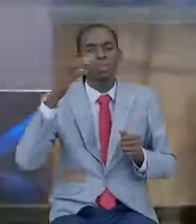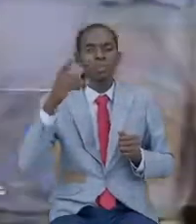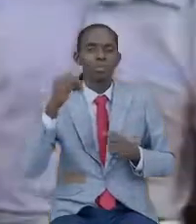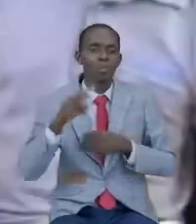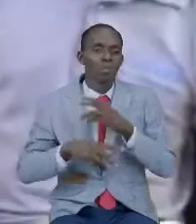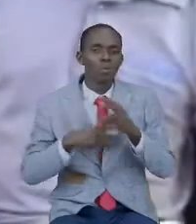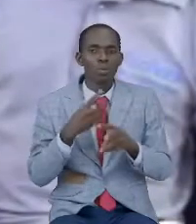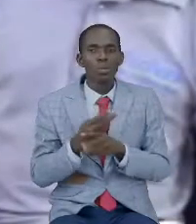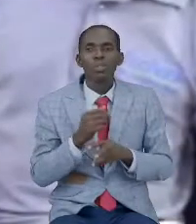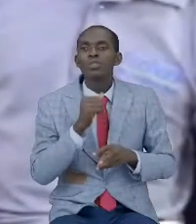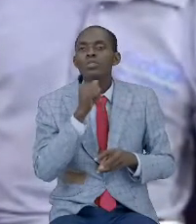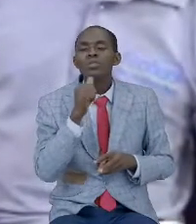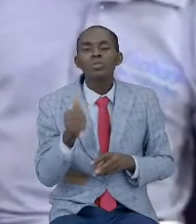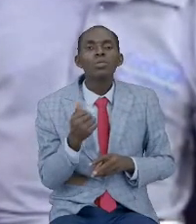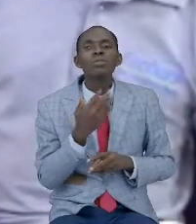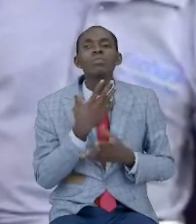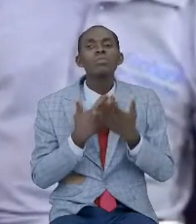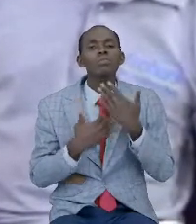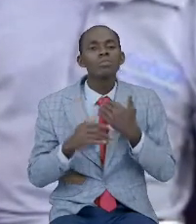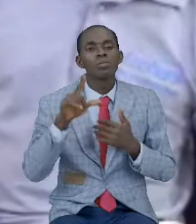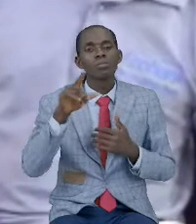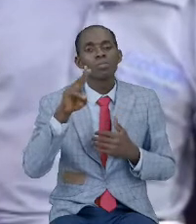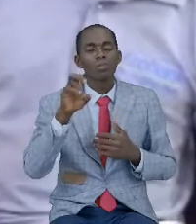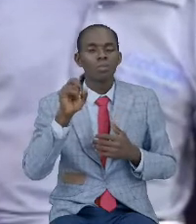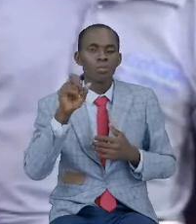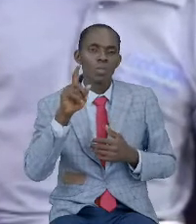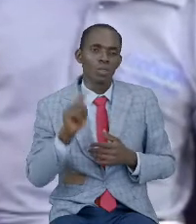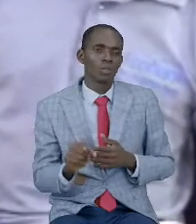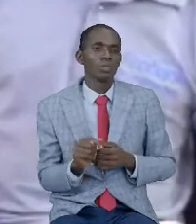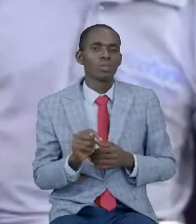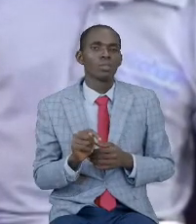Not lost, not